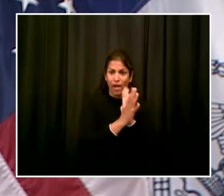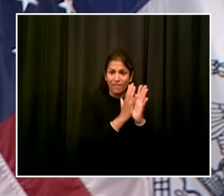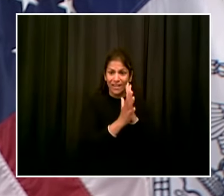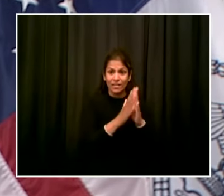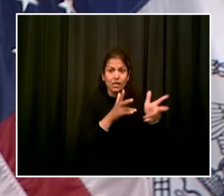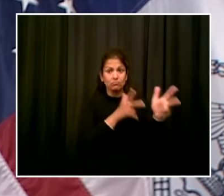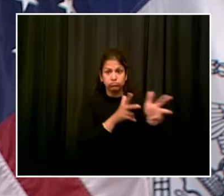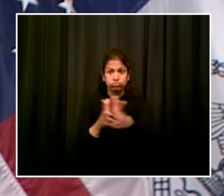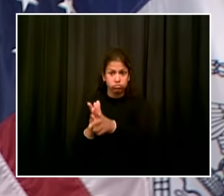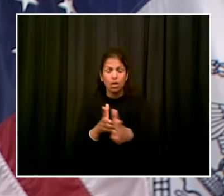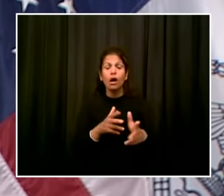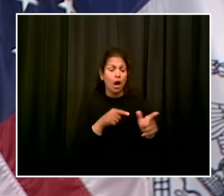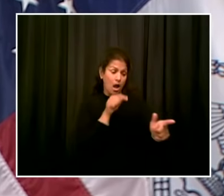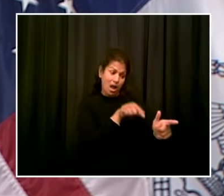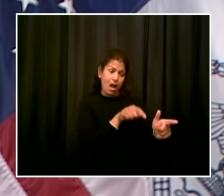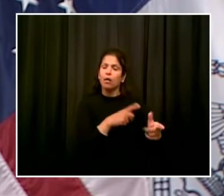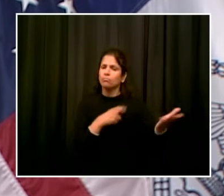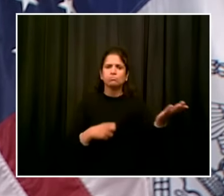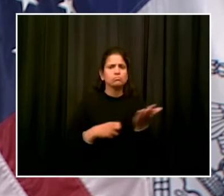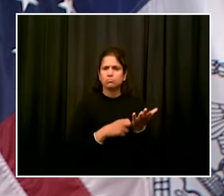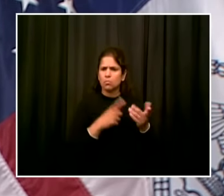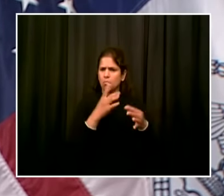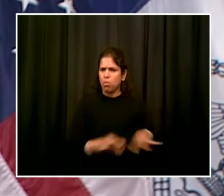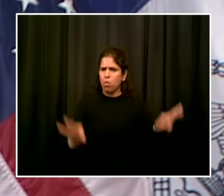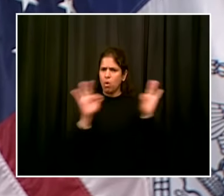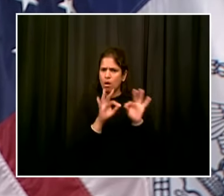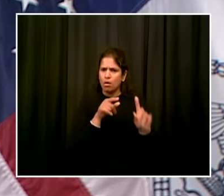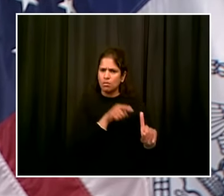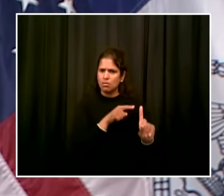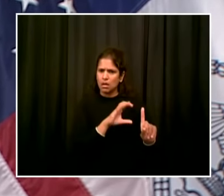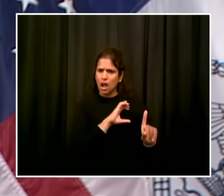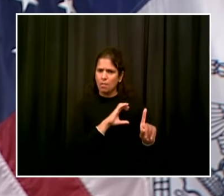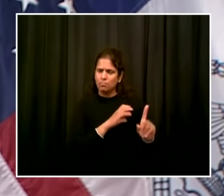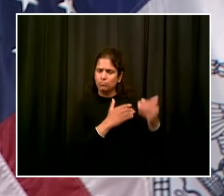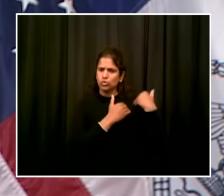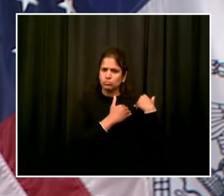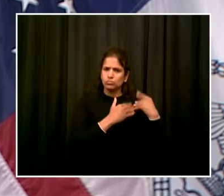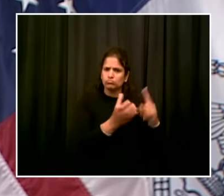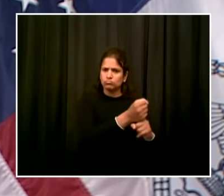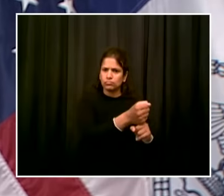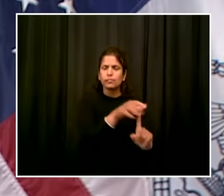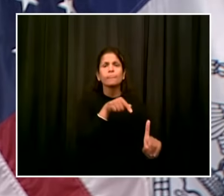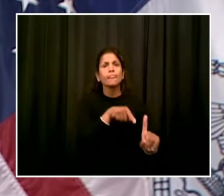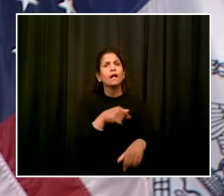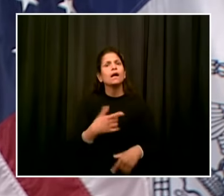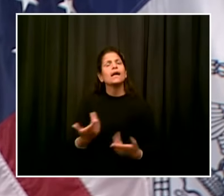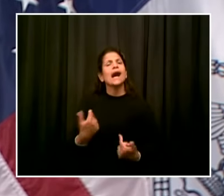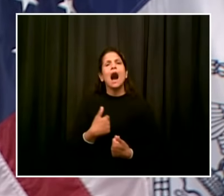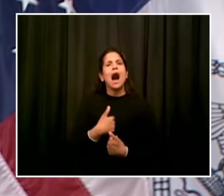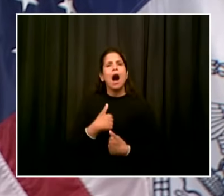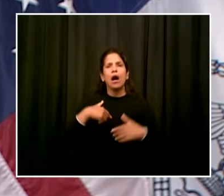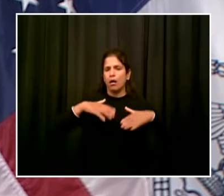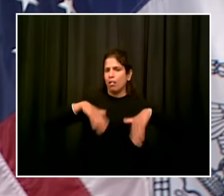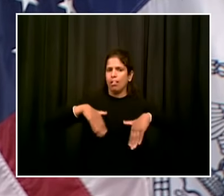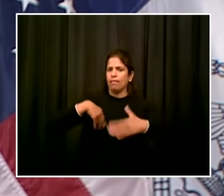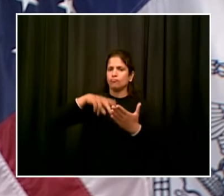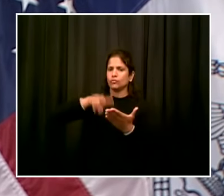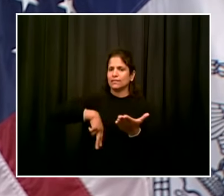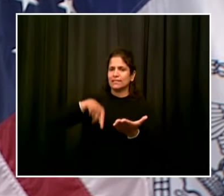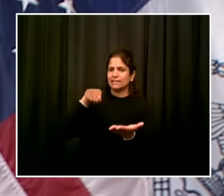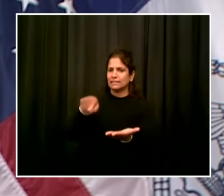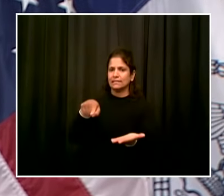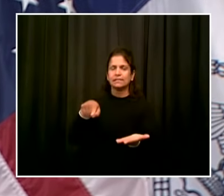broadly because I don't want to pick up on the way that article might have characterized it. So look, what we had